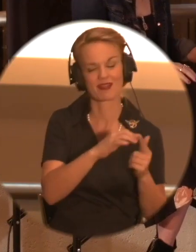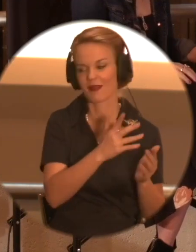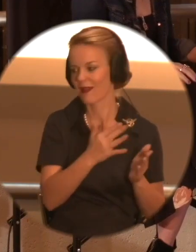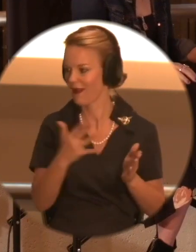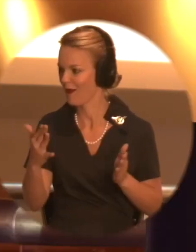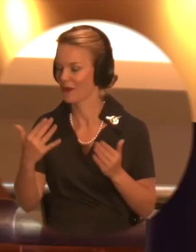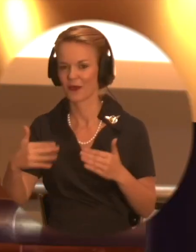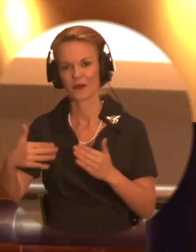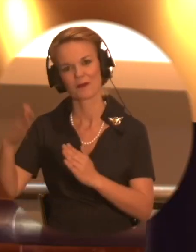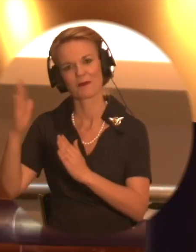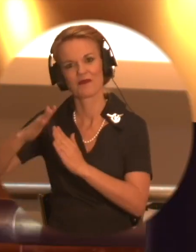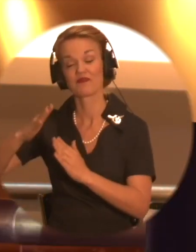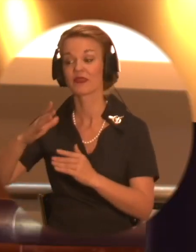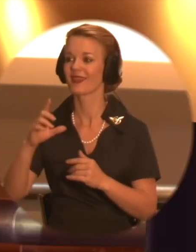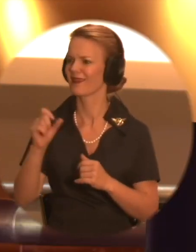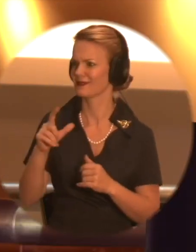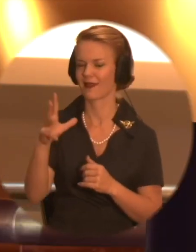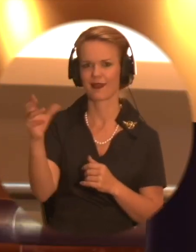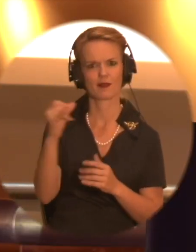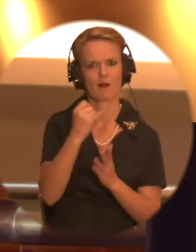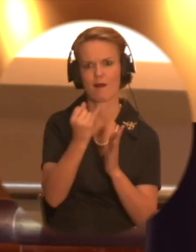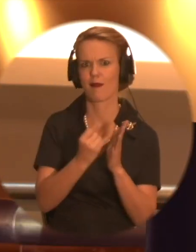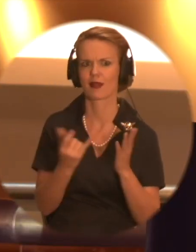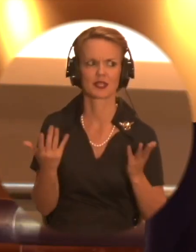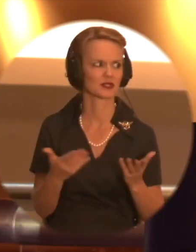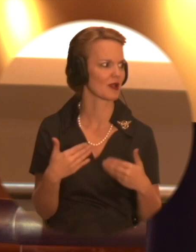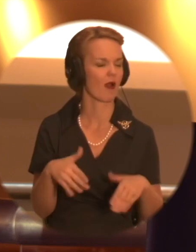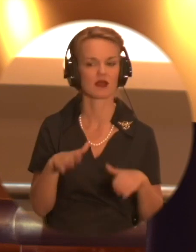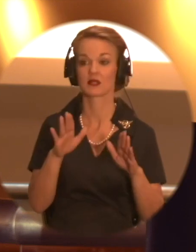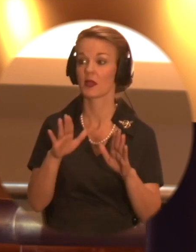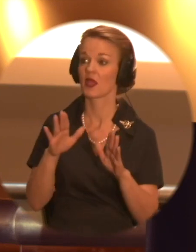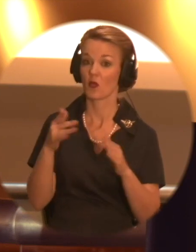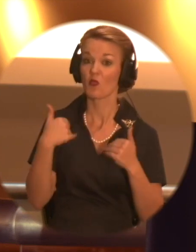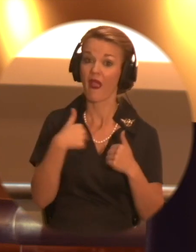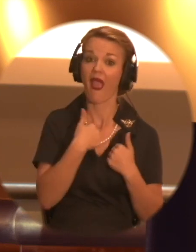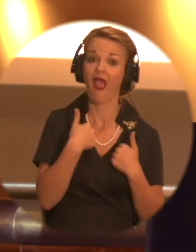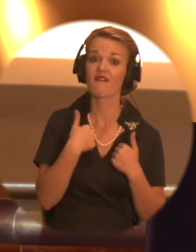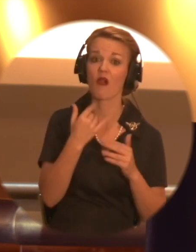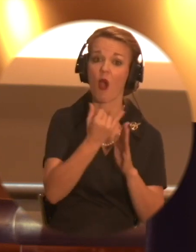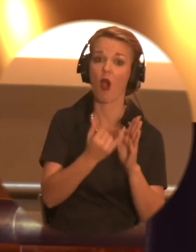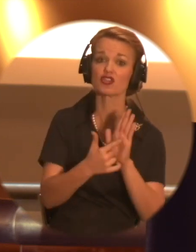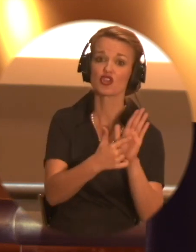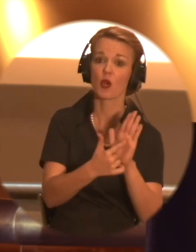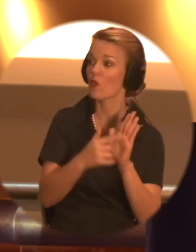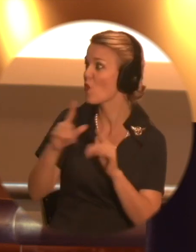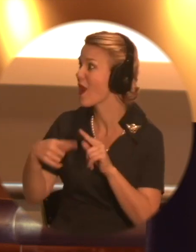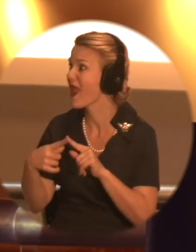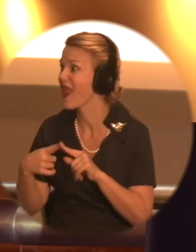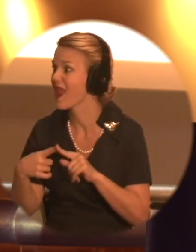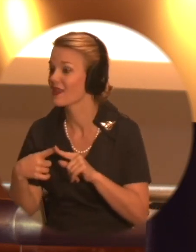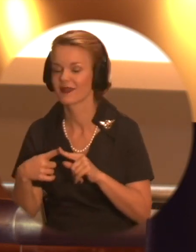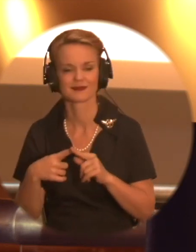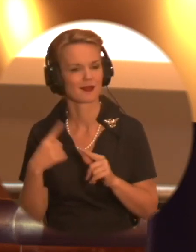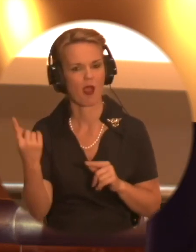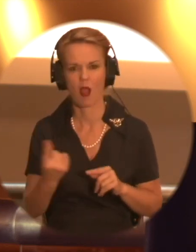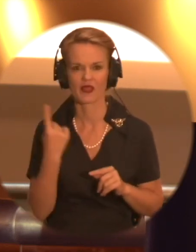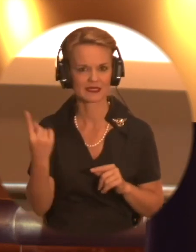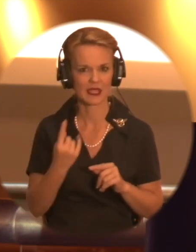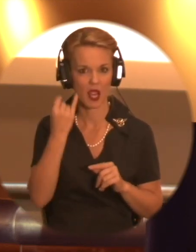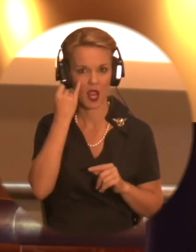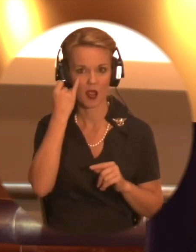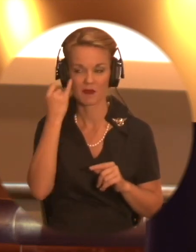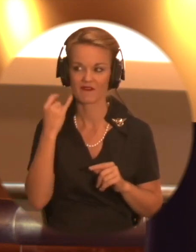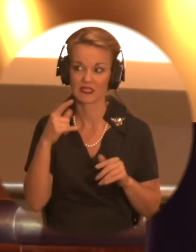art in general is fantastic. I love we have an actual art show. When's the art show? It's in the bottom of the. It's all the time, as long as it's open. Ooh,